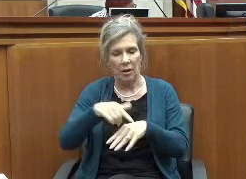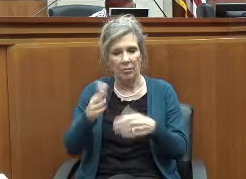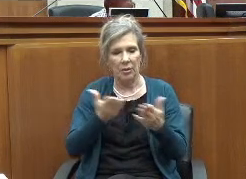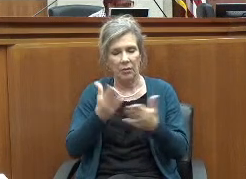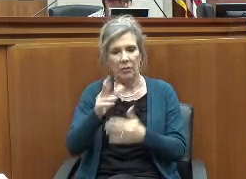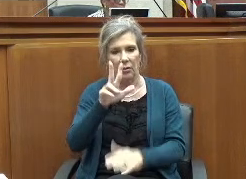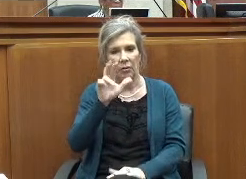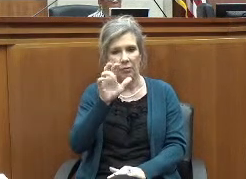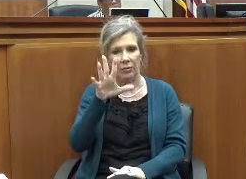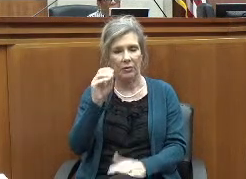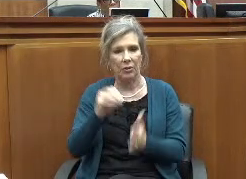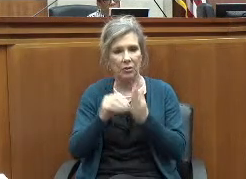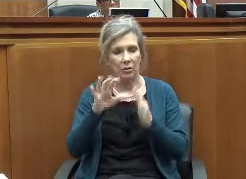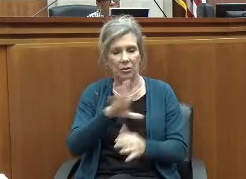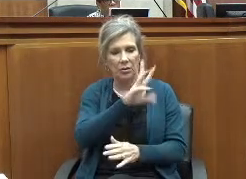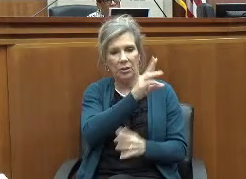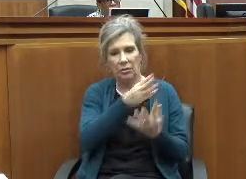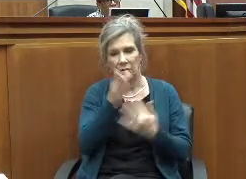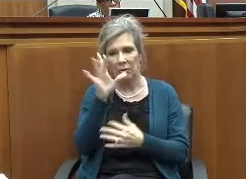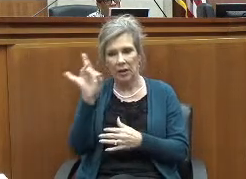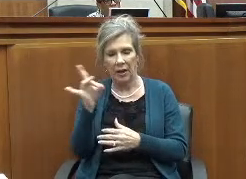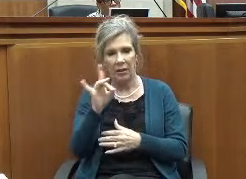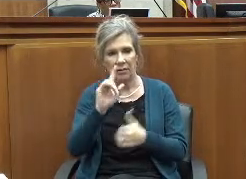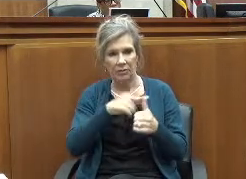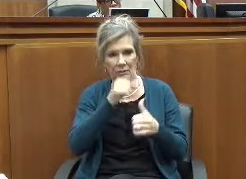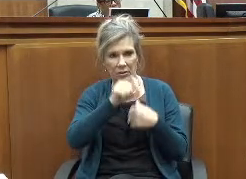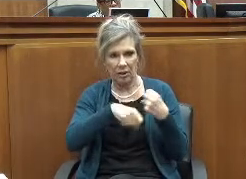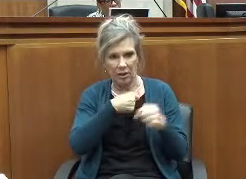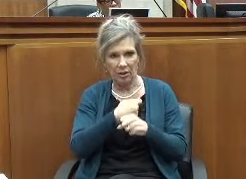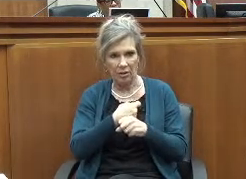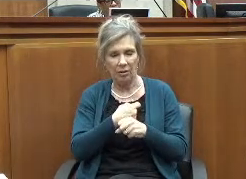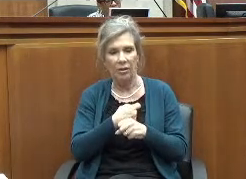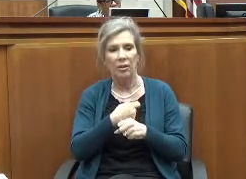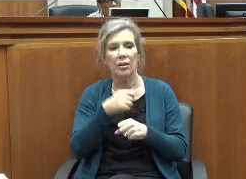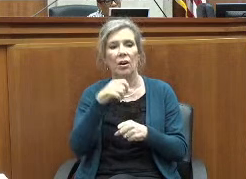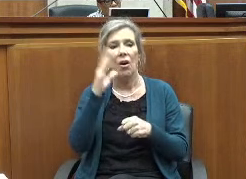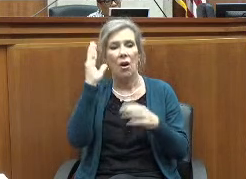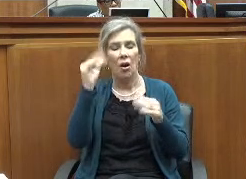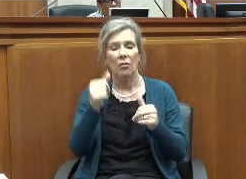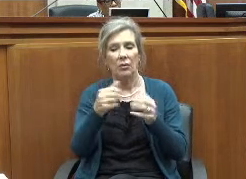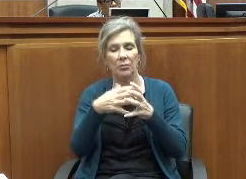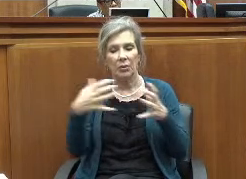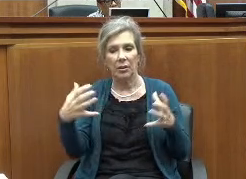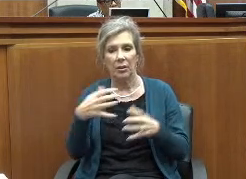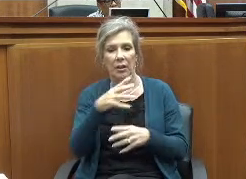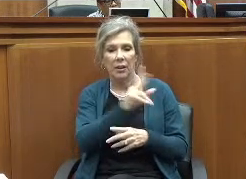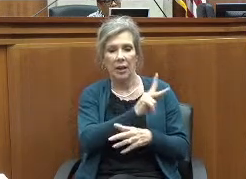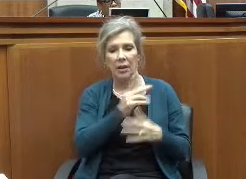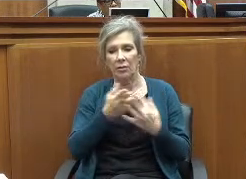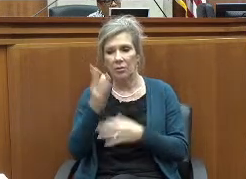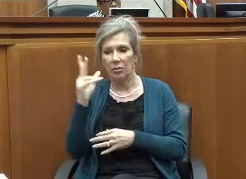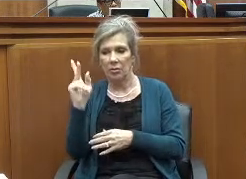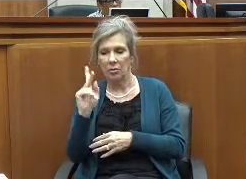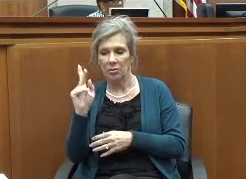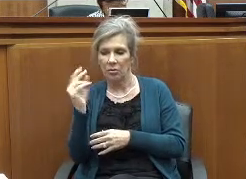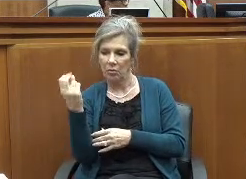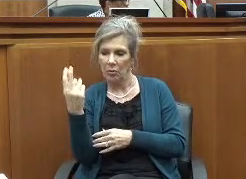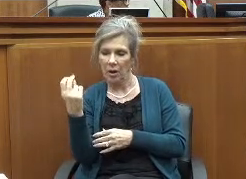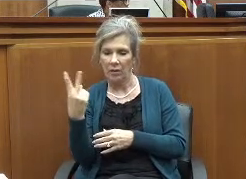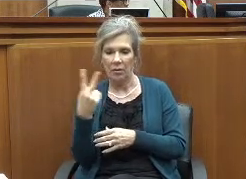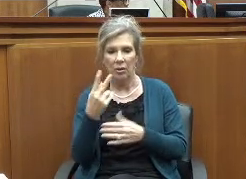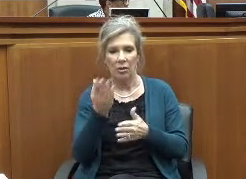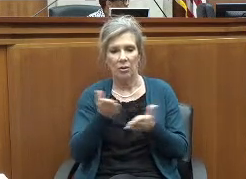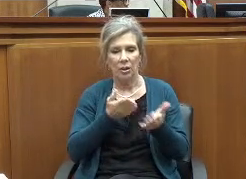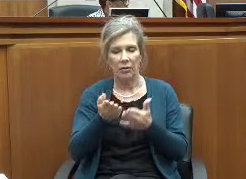in grades 6 through 8 in year 1, and hopefully expanding to grades K through 12, serving 4,000 students